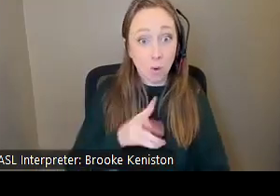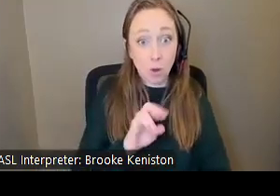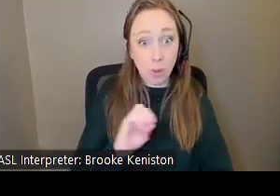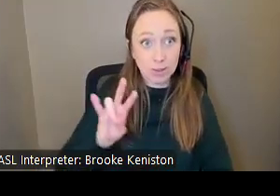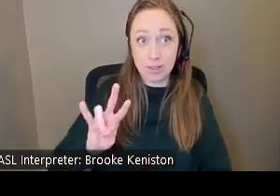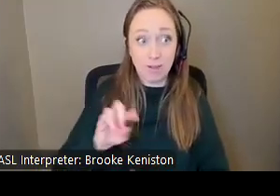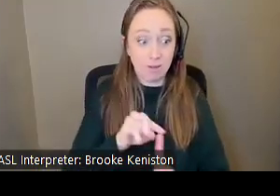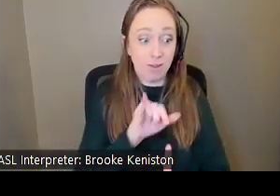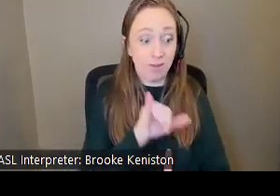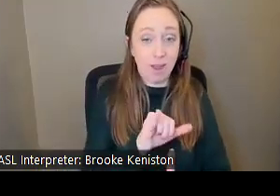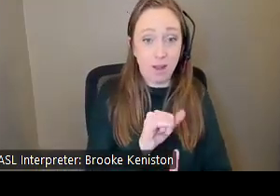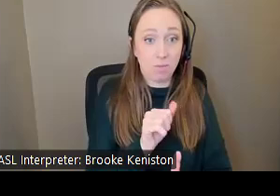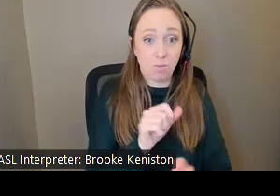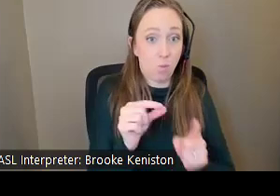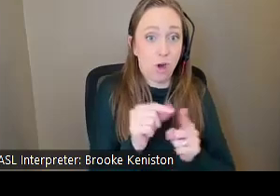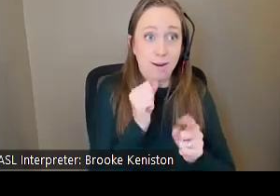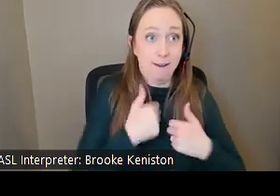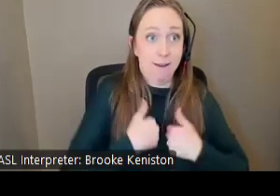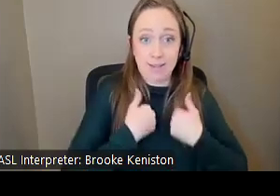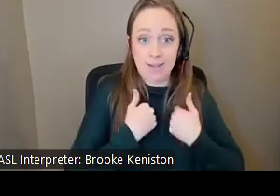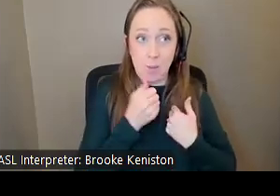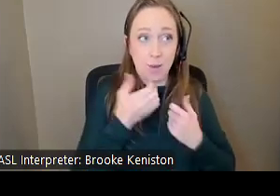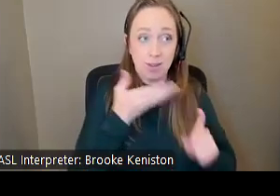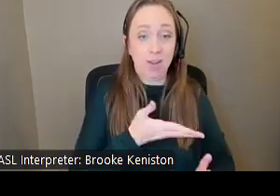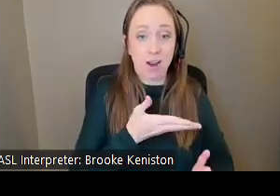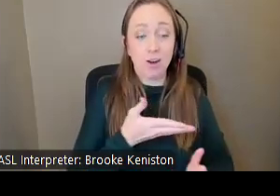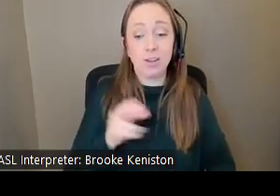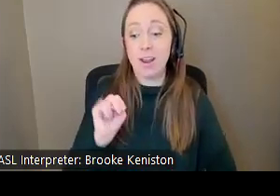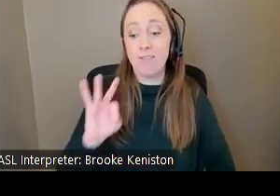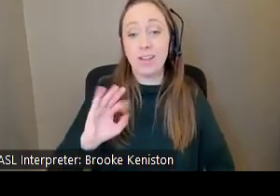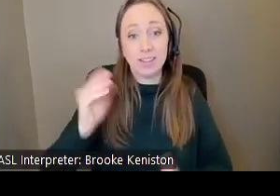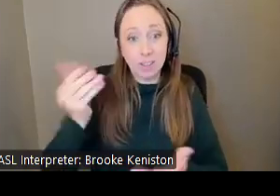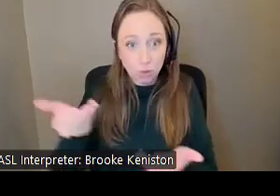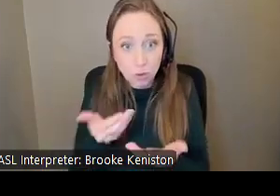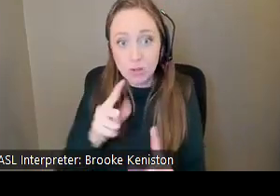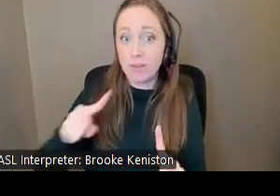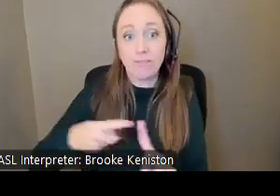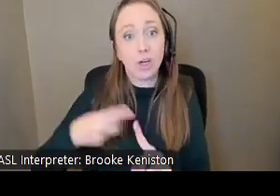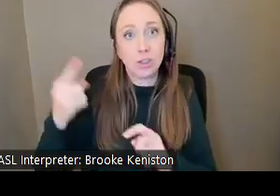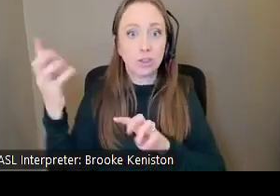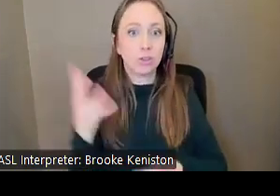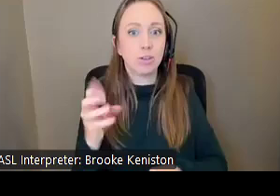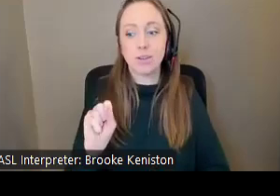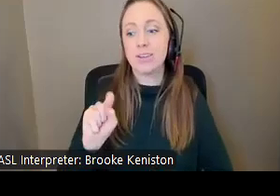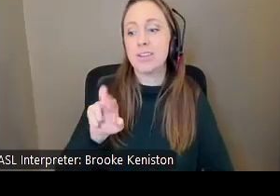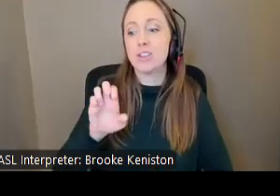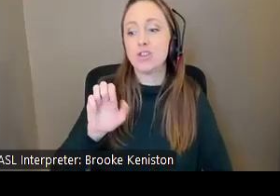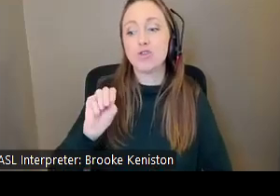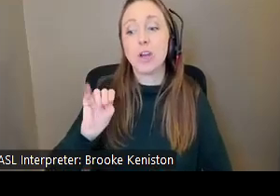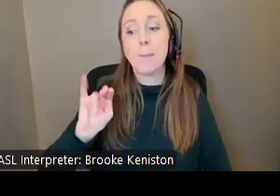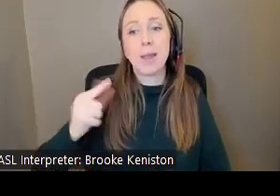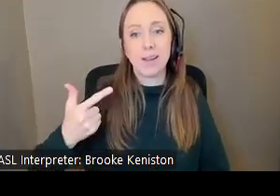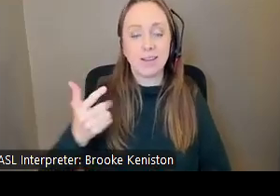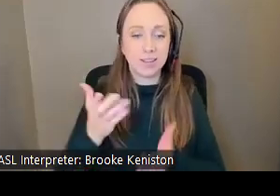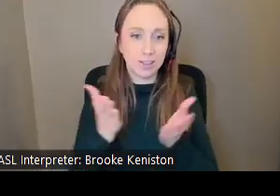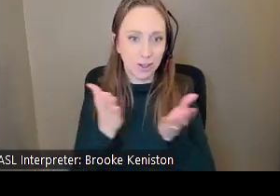so they introduced the first streaming service, a novel move that would really change entertainment forever. And that was